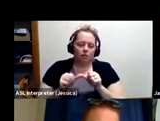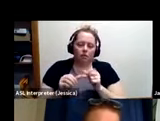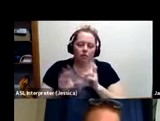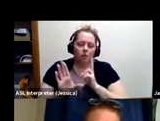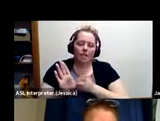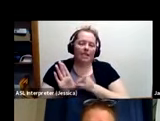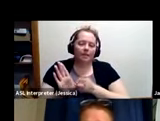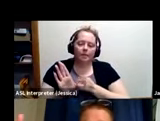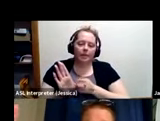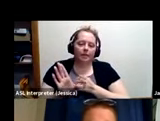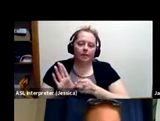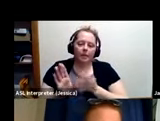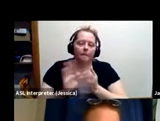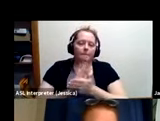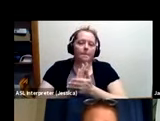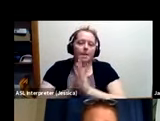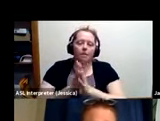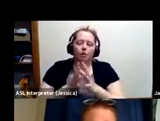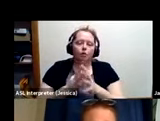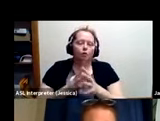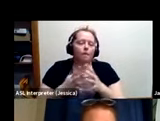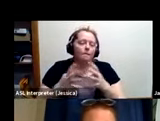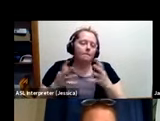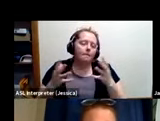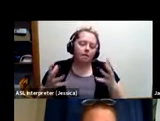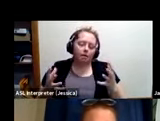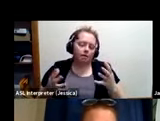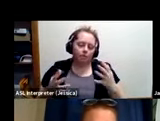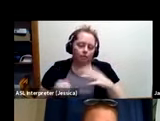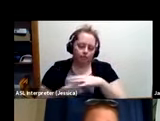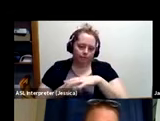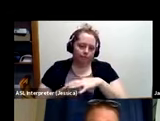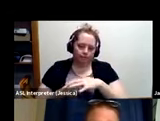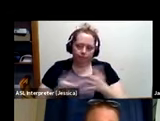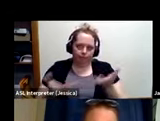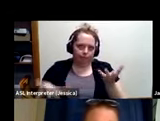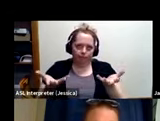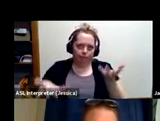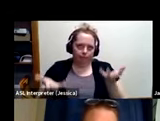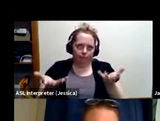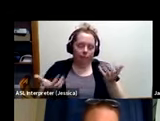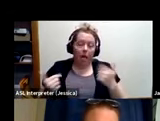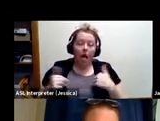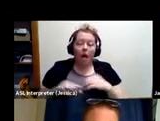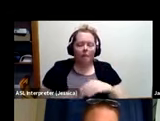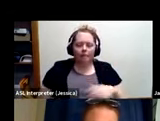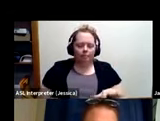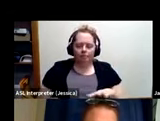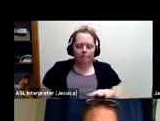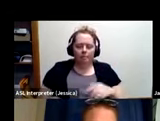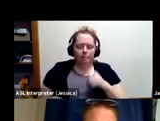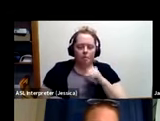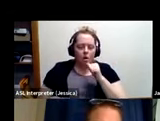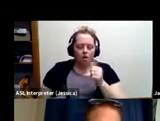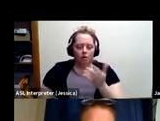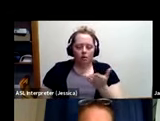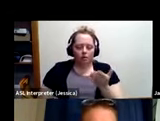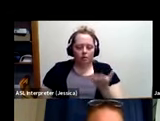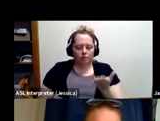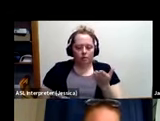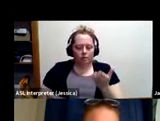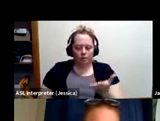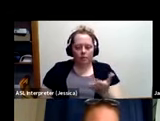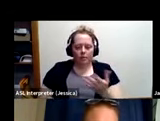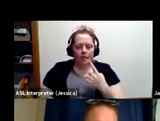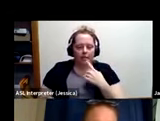much to, you know, have to juggle those two things. I'm not advocating for being subversive and